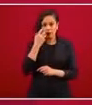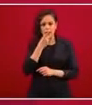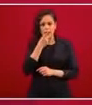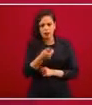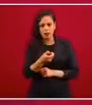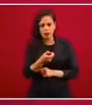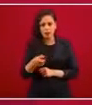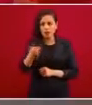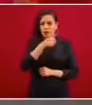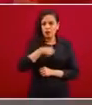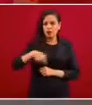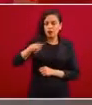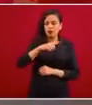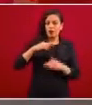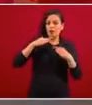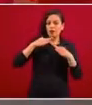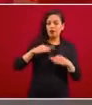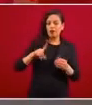procedure